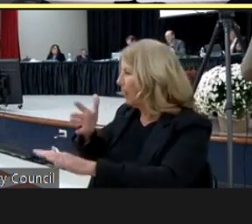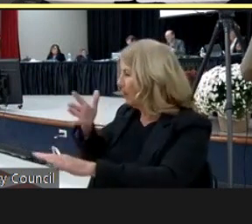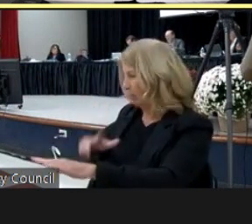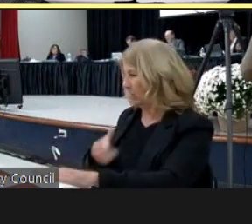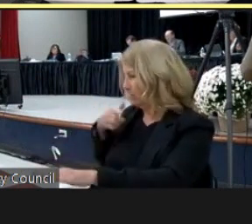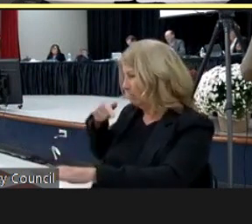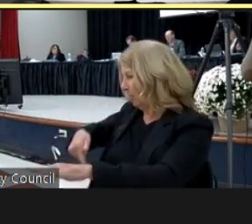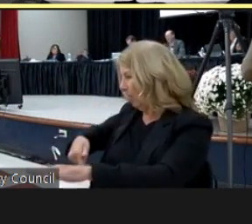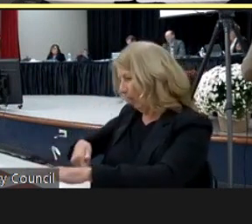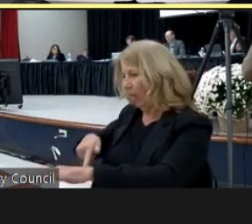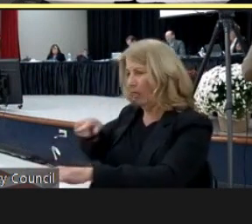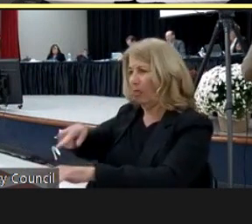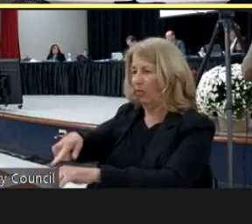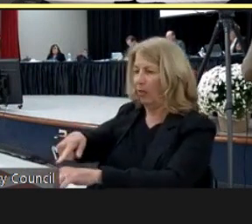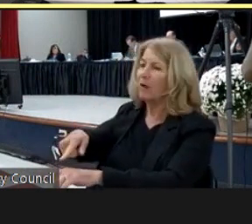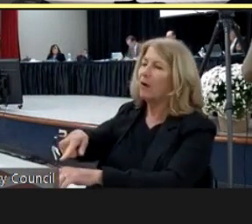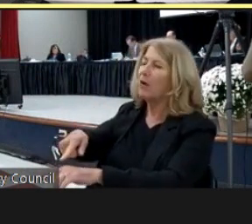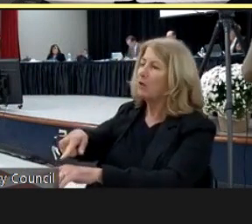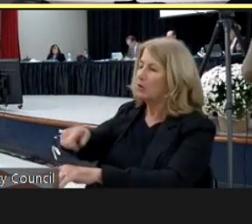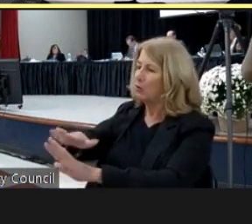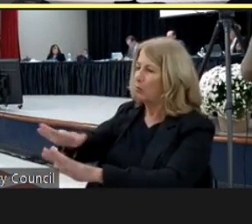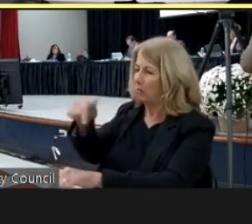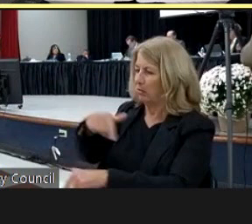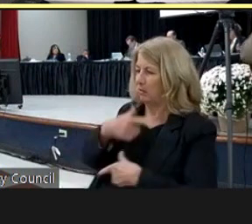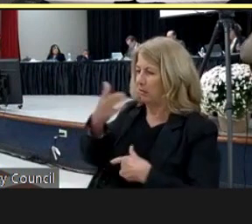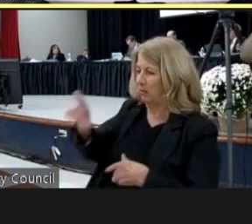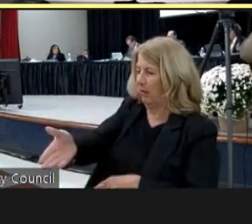of correct. the thinking behind it? That's correct. Okay.